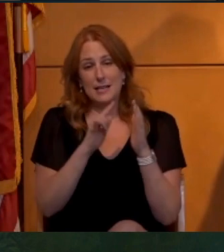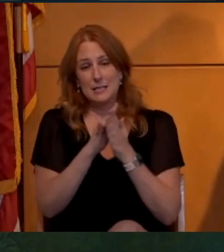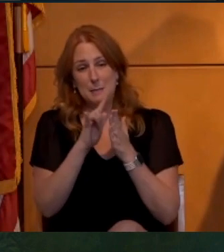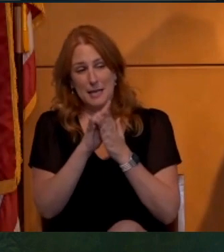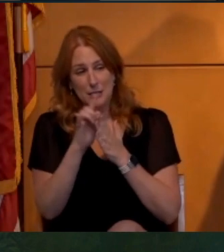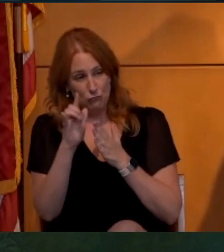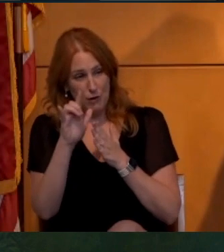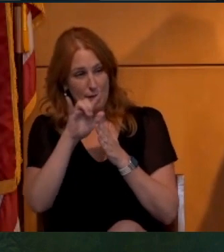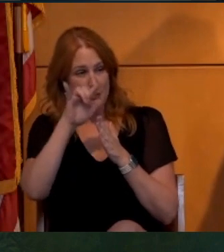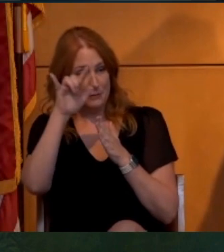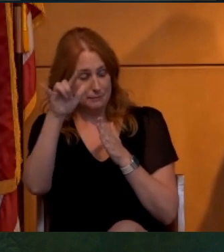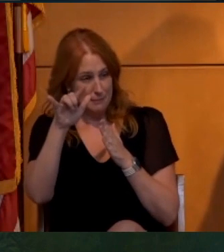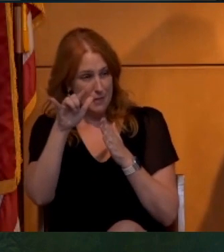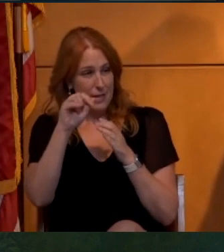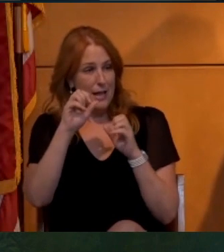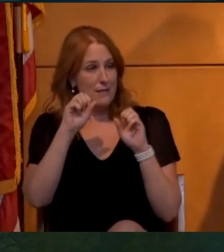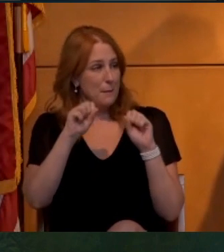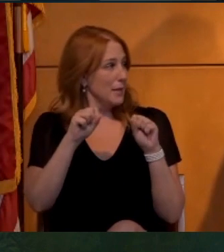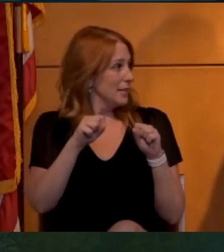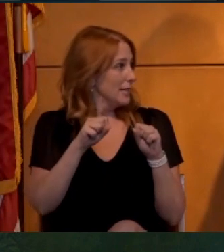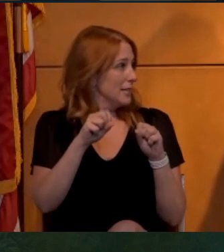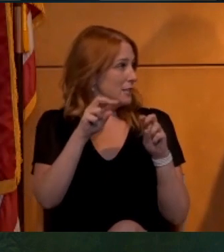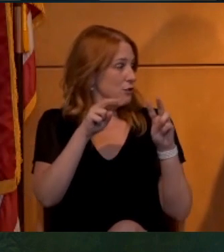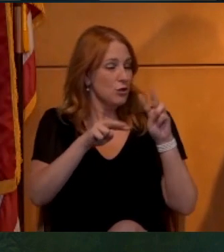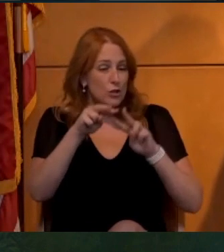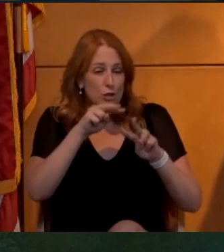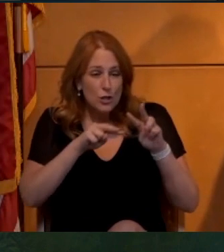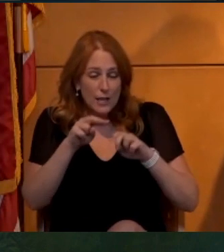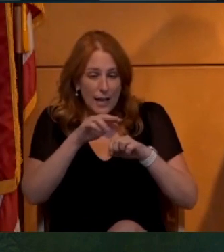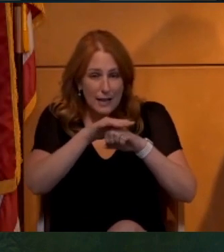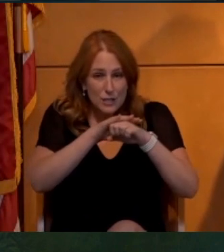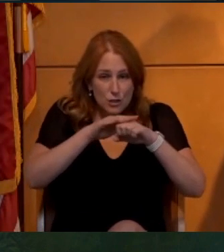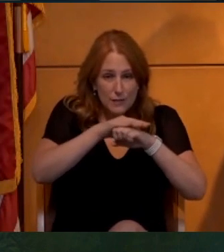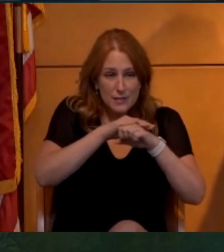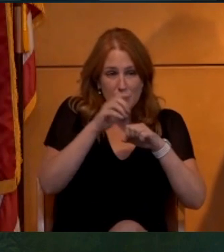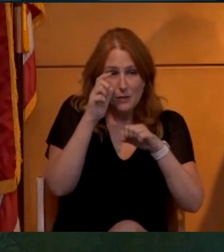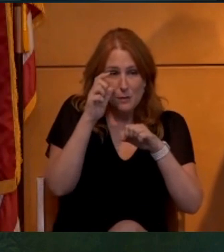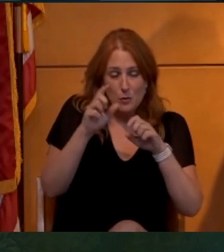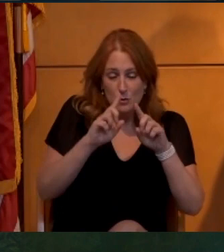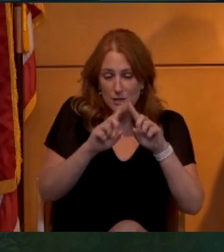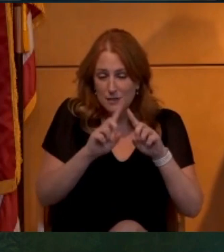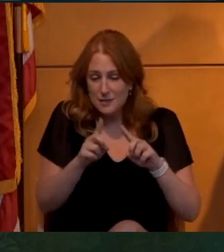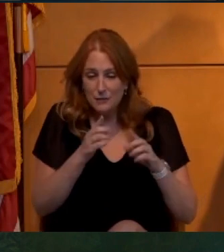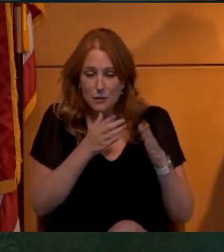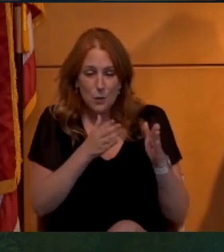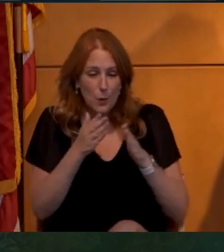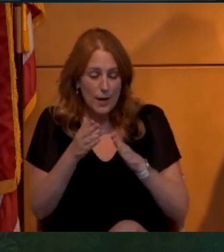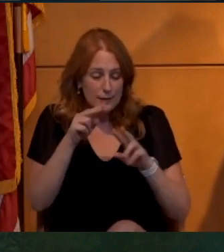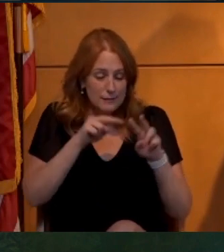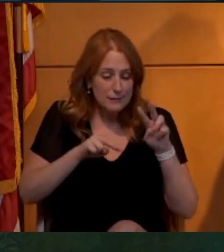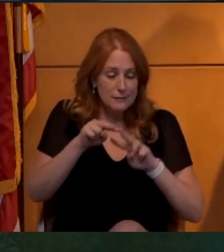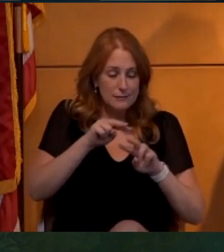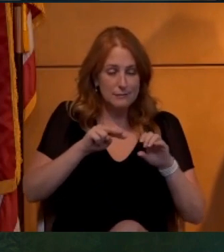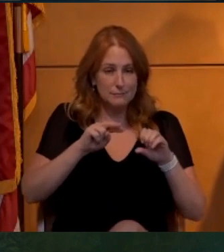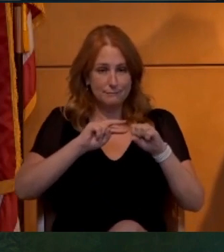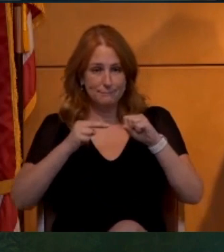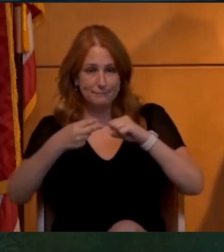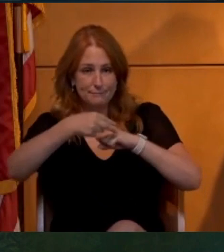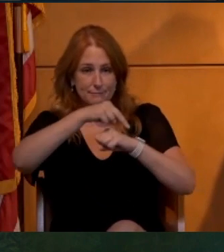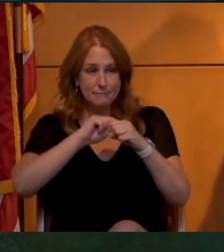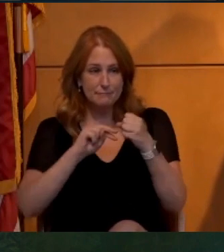the ability to view a given area on the surface of the moon in many different ways.